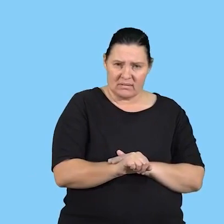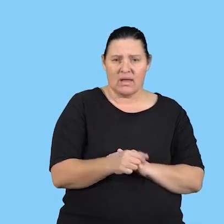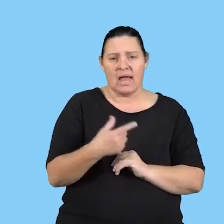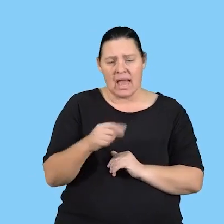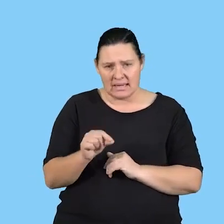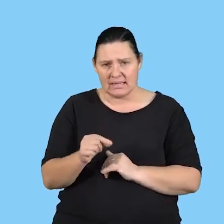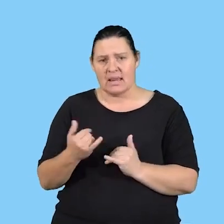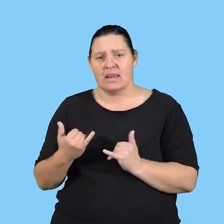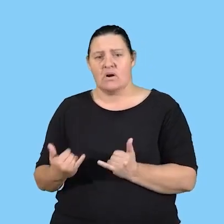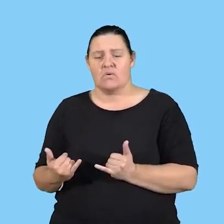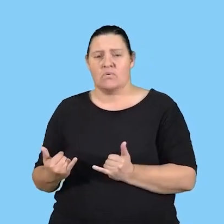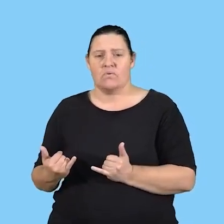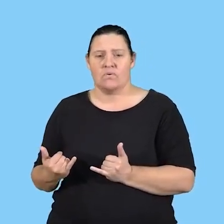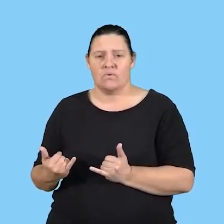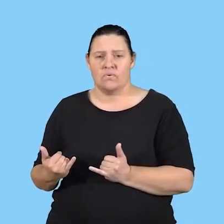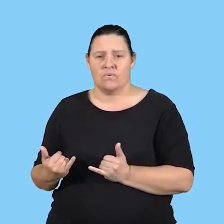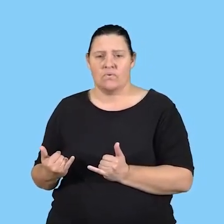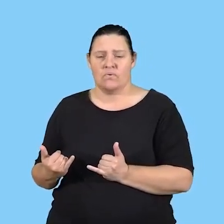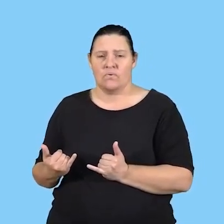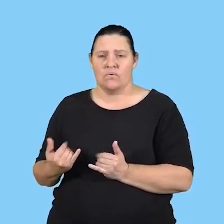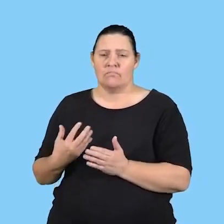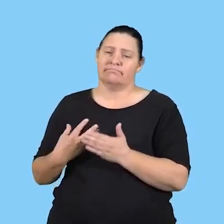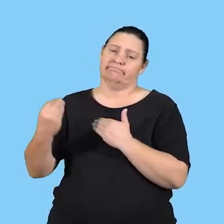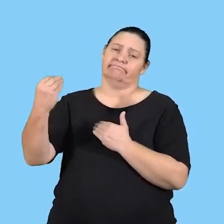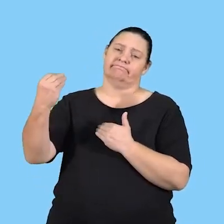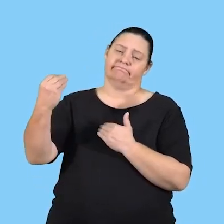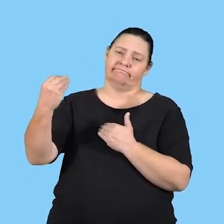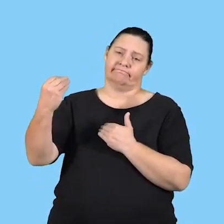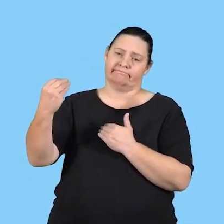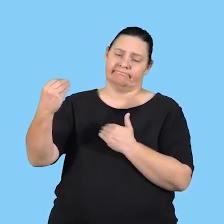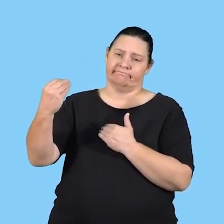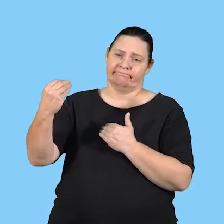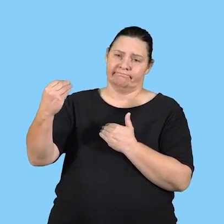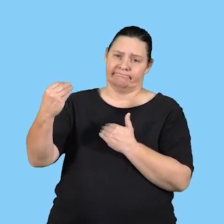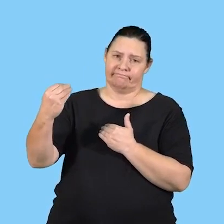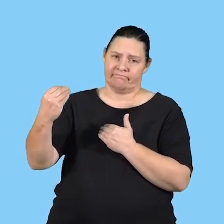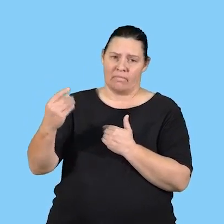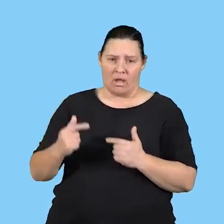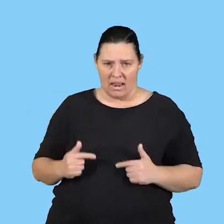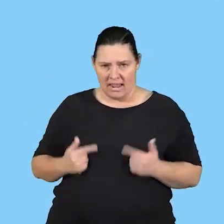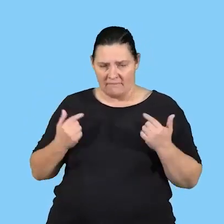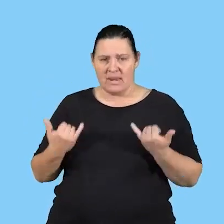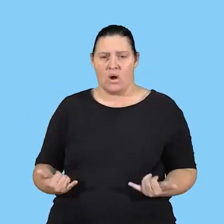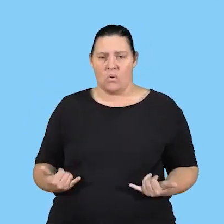and it is now living, if you like, so it's